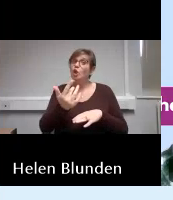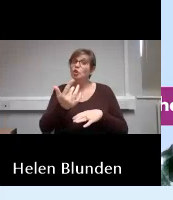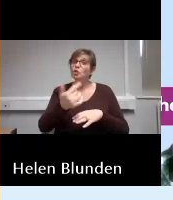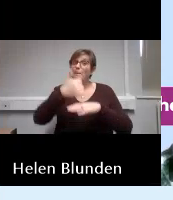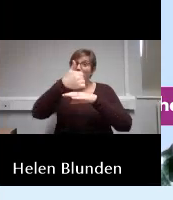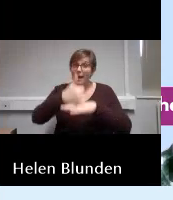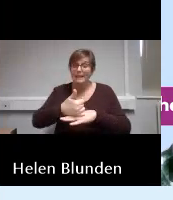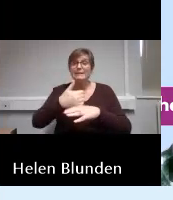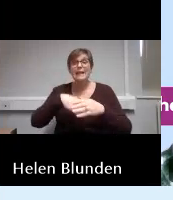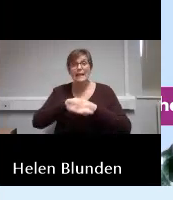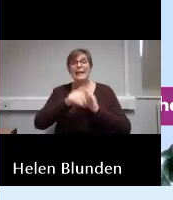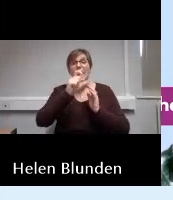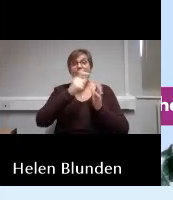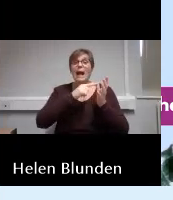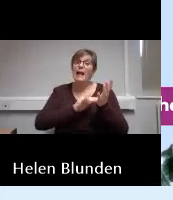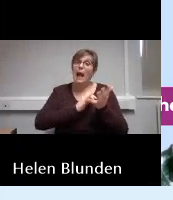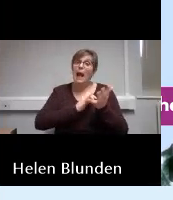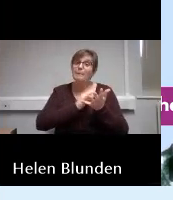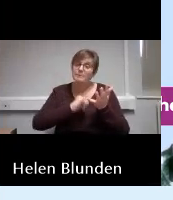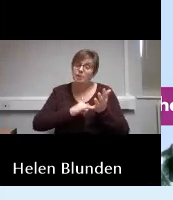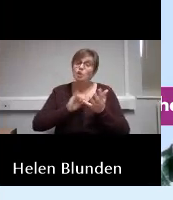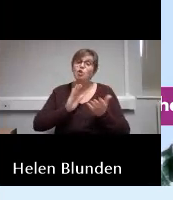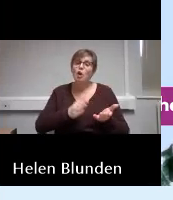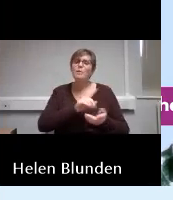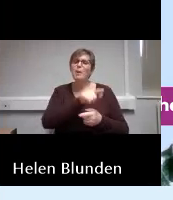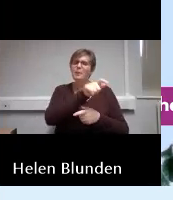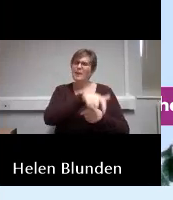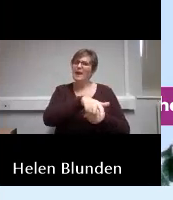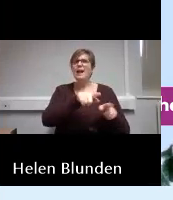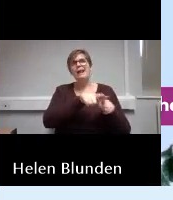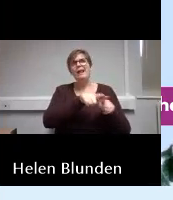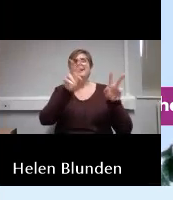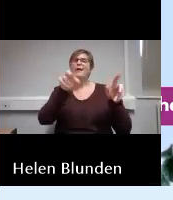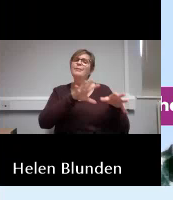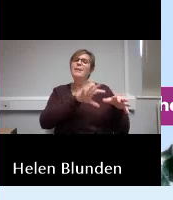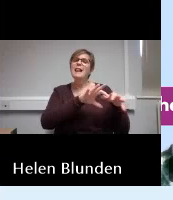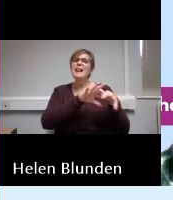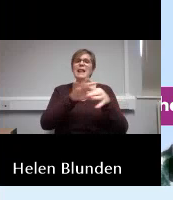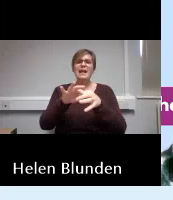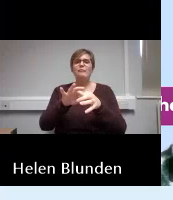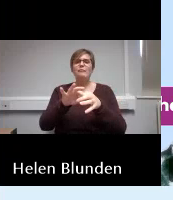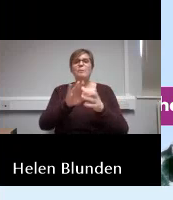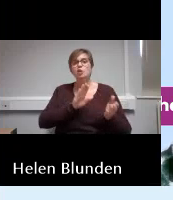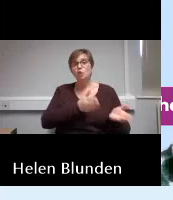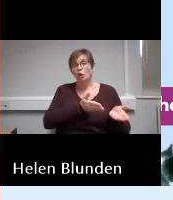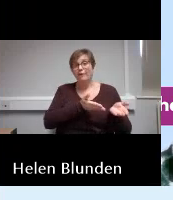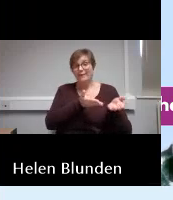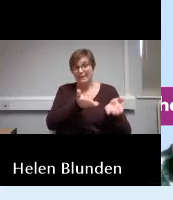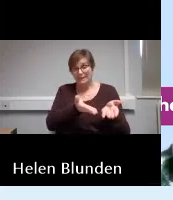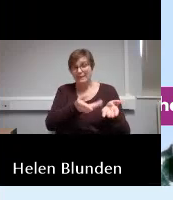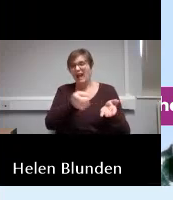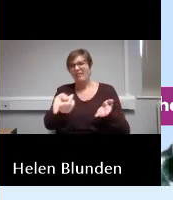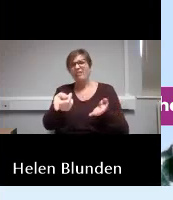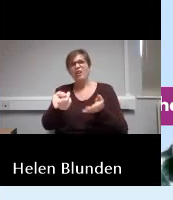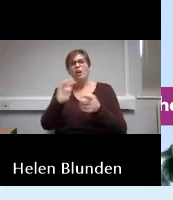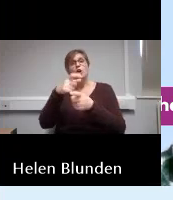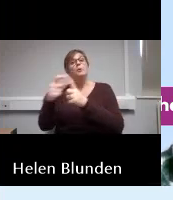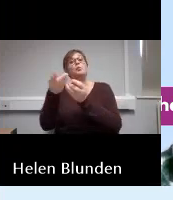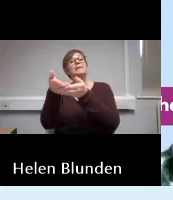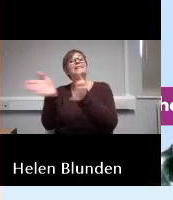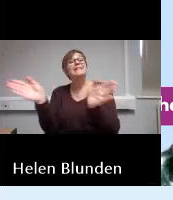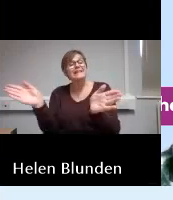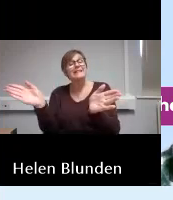within CAMS services, but they're that link between the kind of service offer and the wider community. And